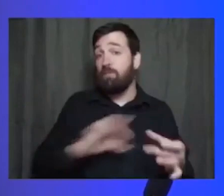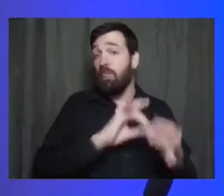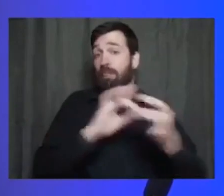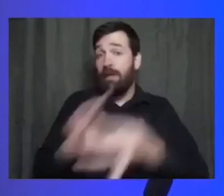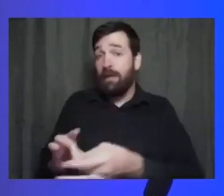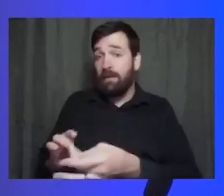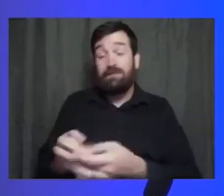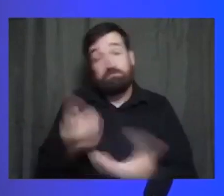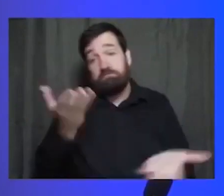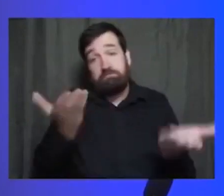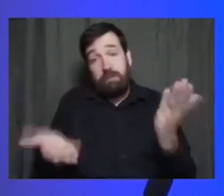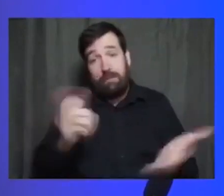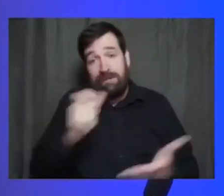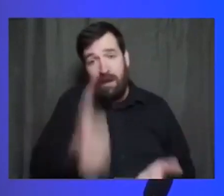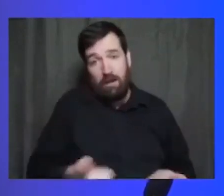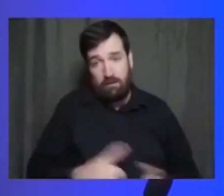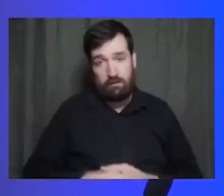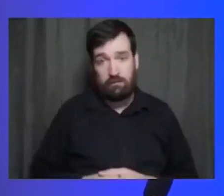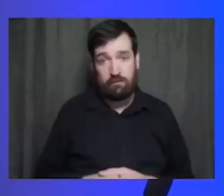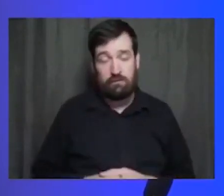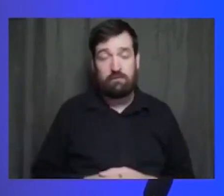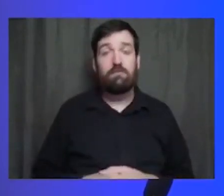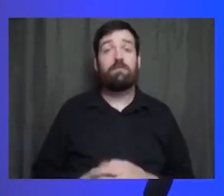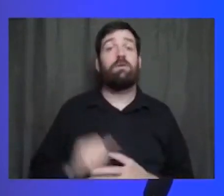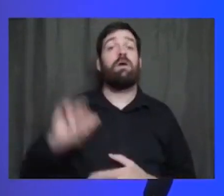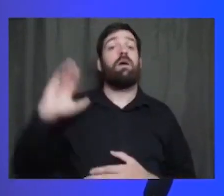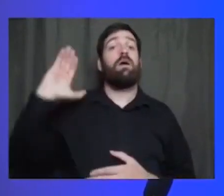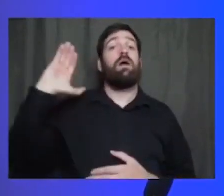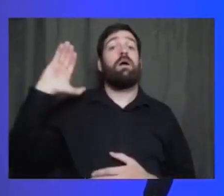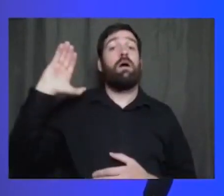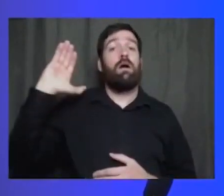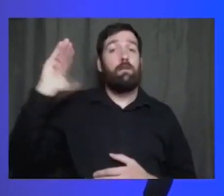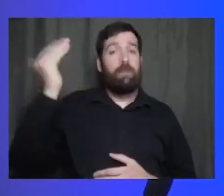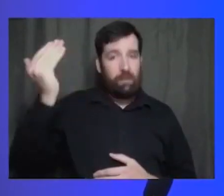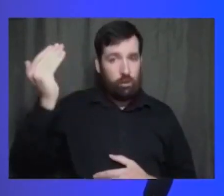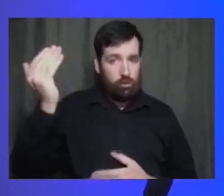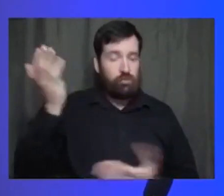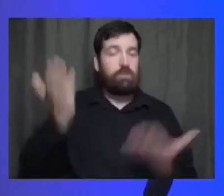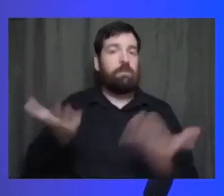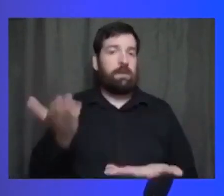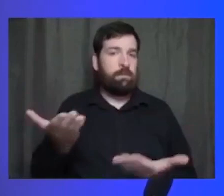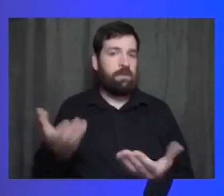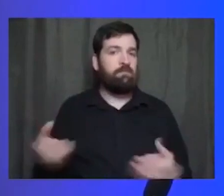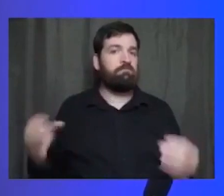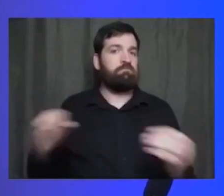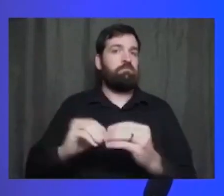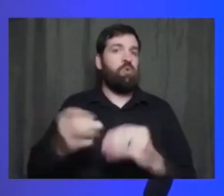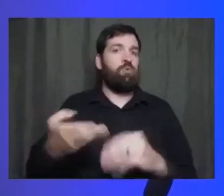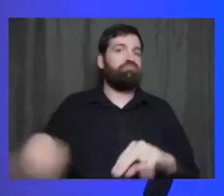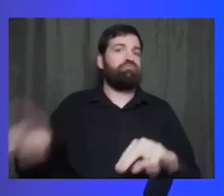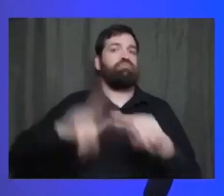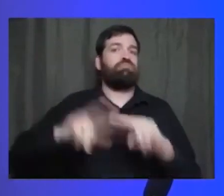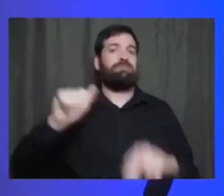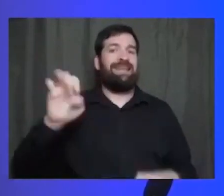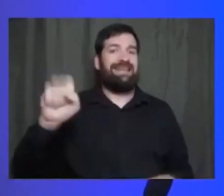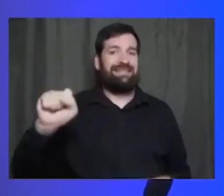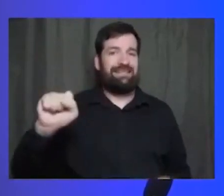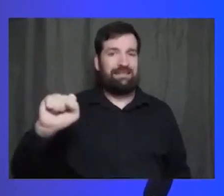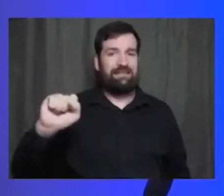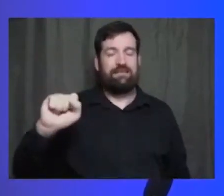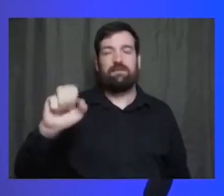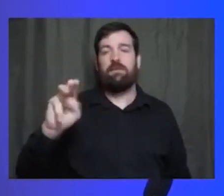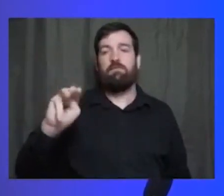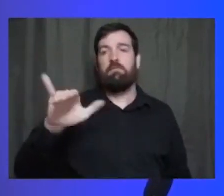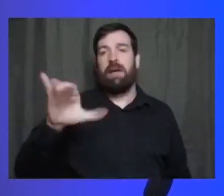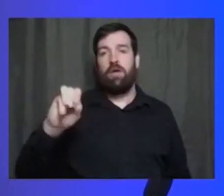not. It does appear that there may be a slight uptick in cases of myocarditis or pericarditis after